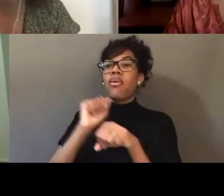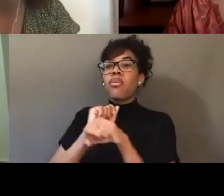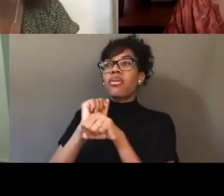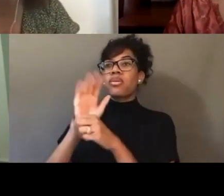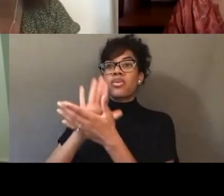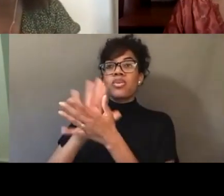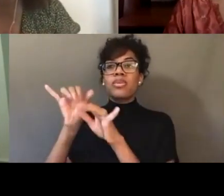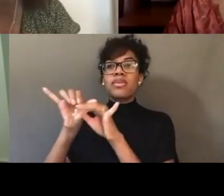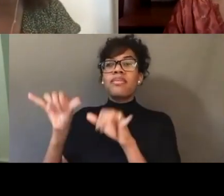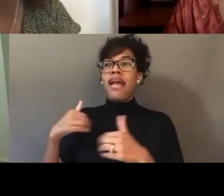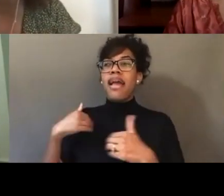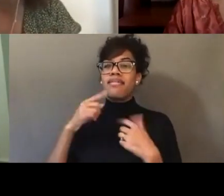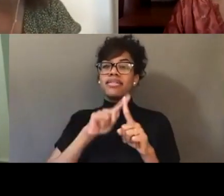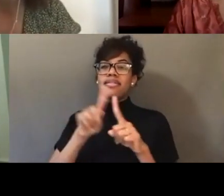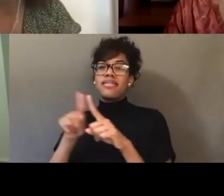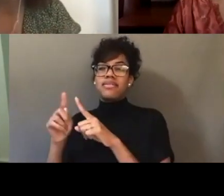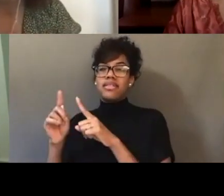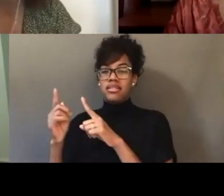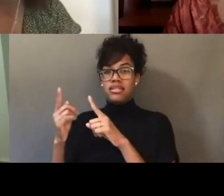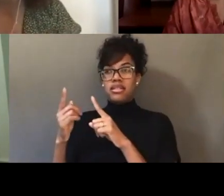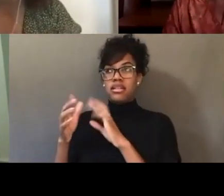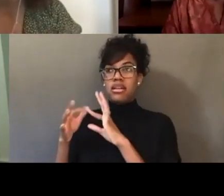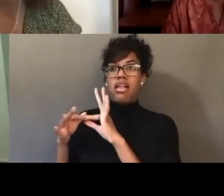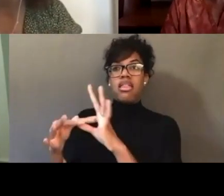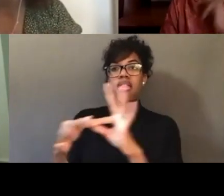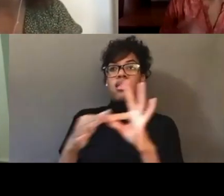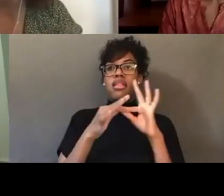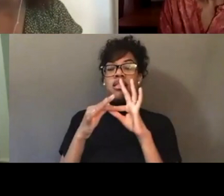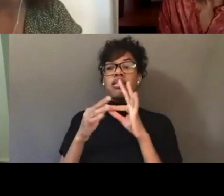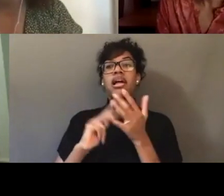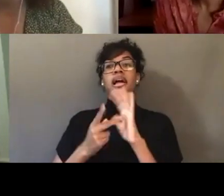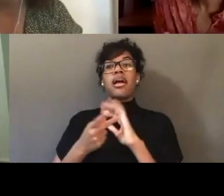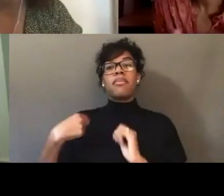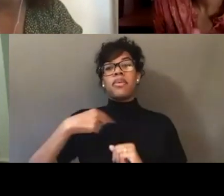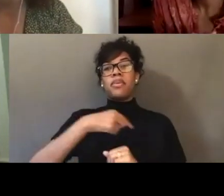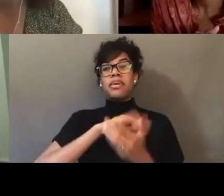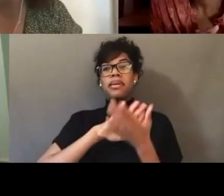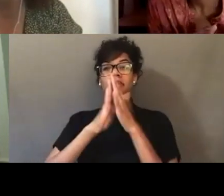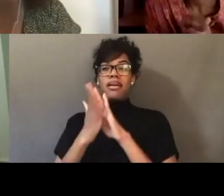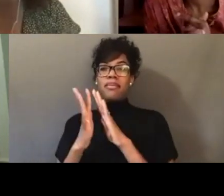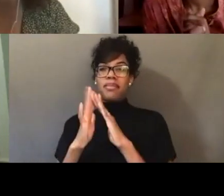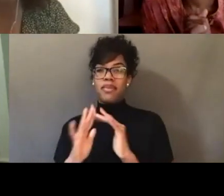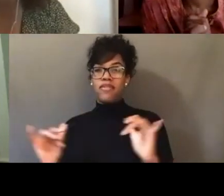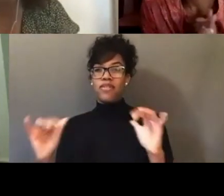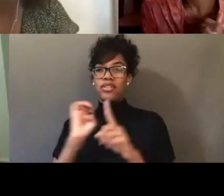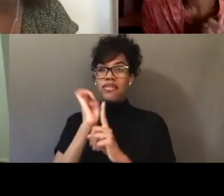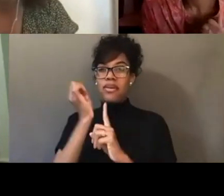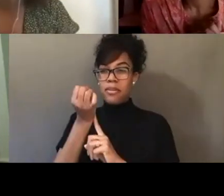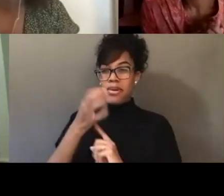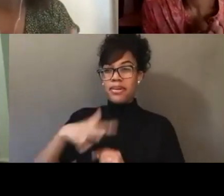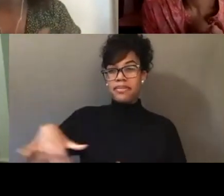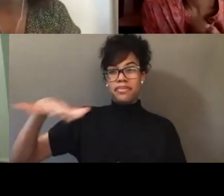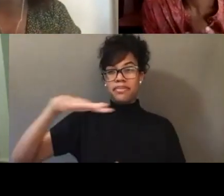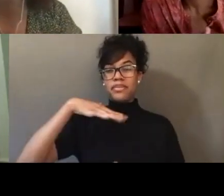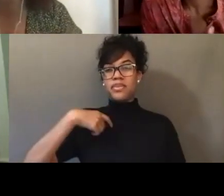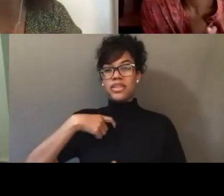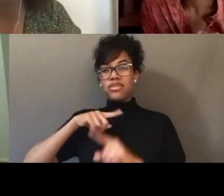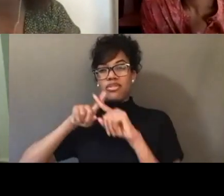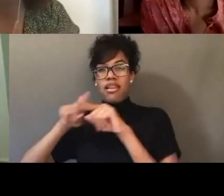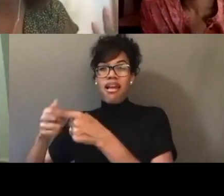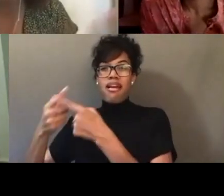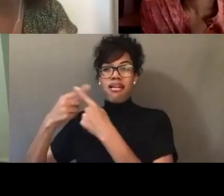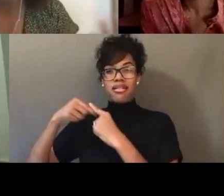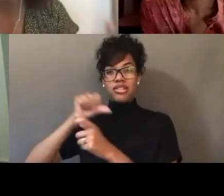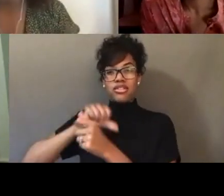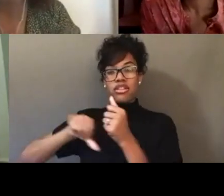have graciously offered us are an important part of who we are and what we bring to teaching, and we can't forget that. So let us build